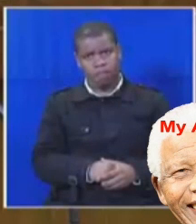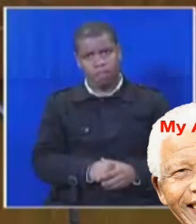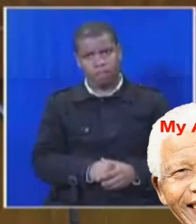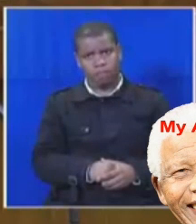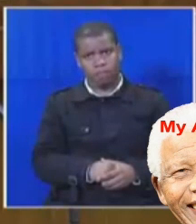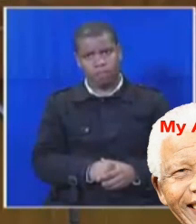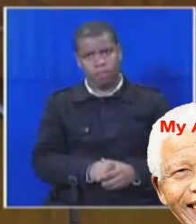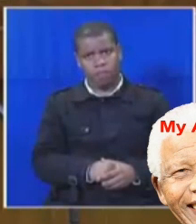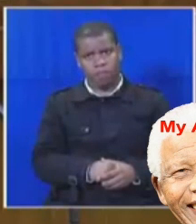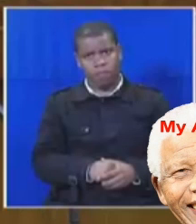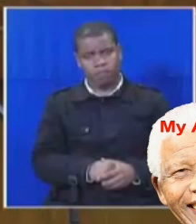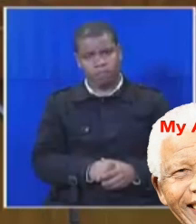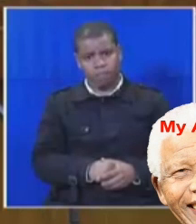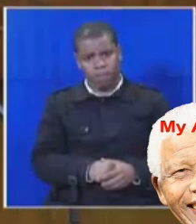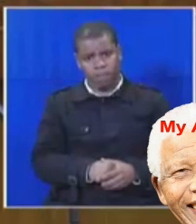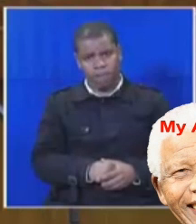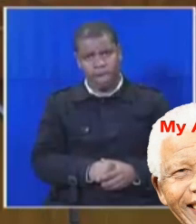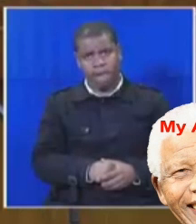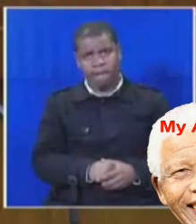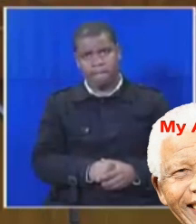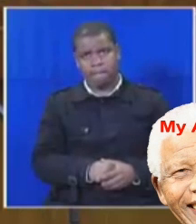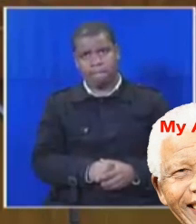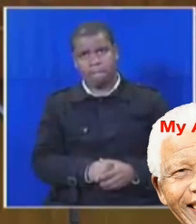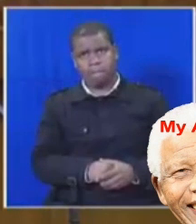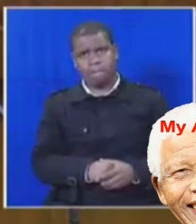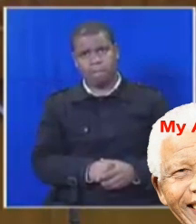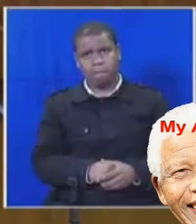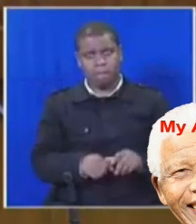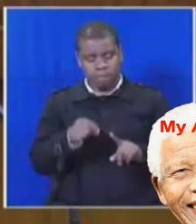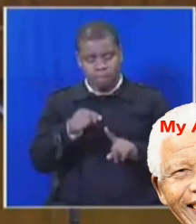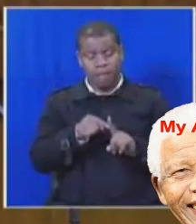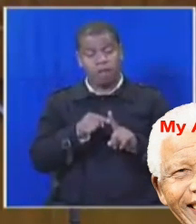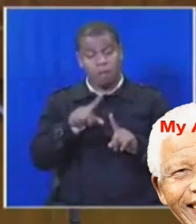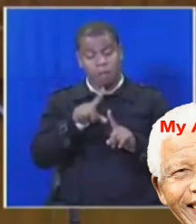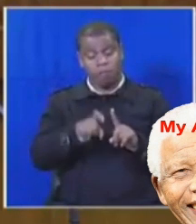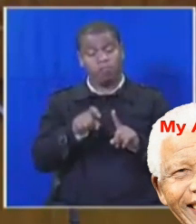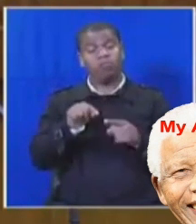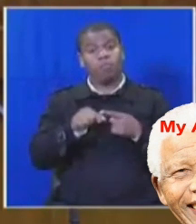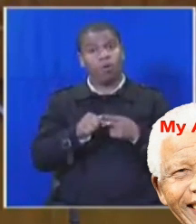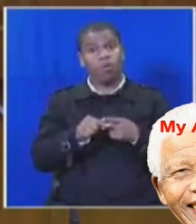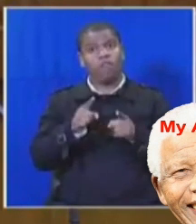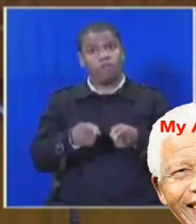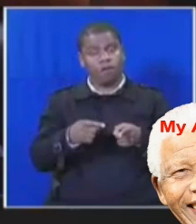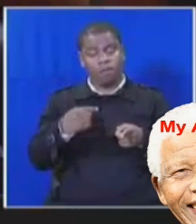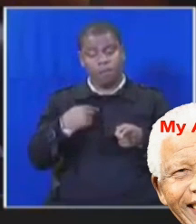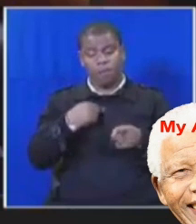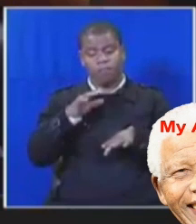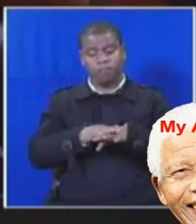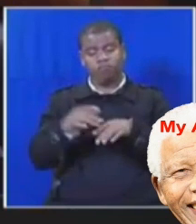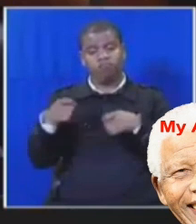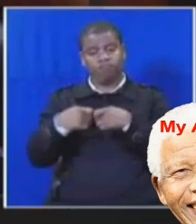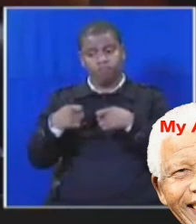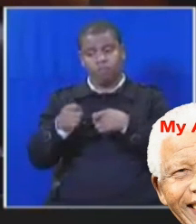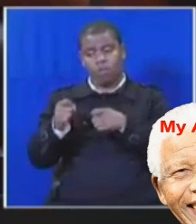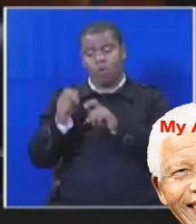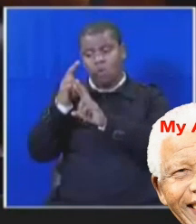matter under debate. The point of order is that, well, there's a dispute whether Honorable Malima